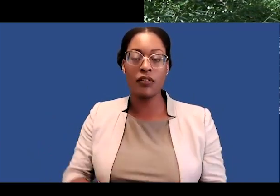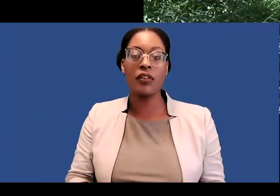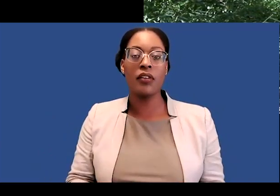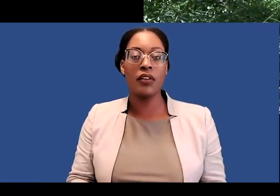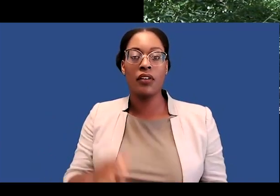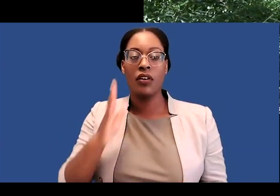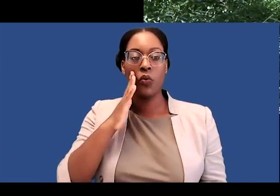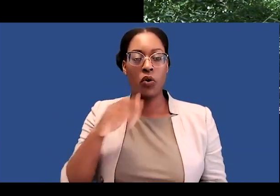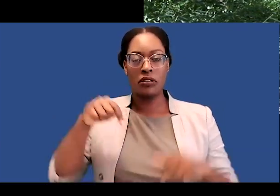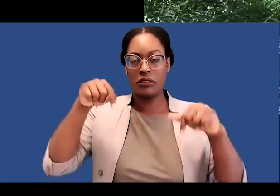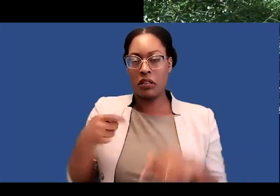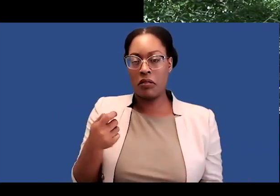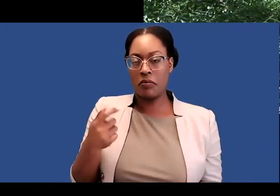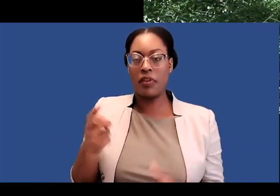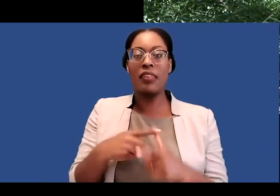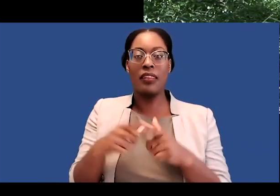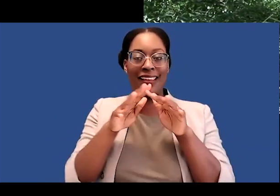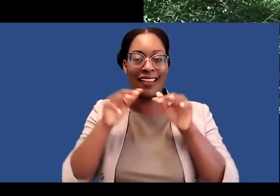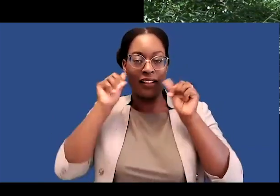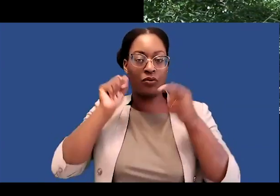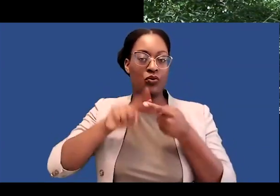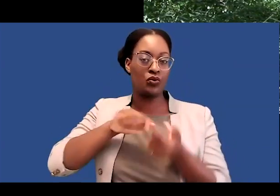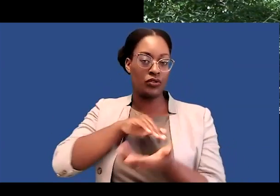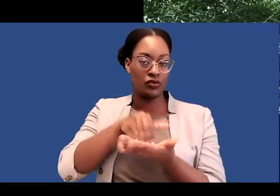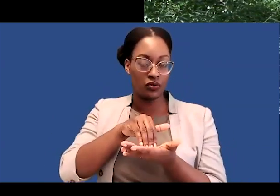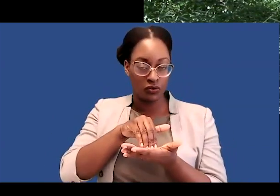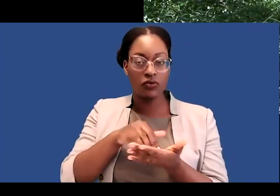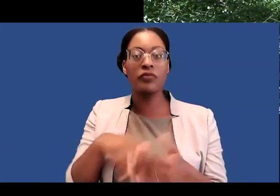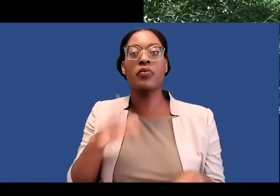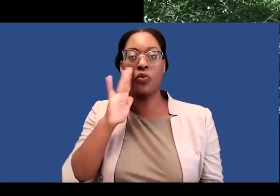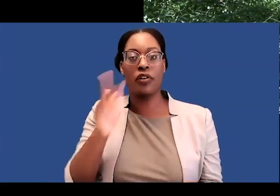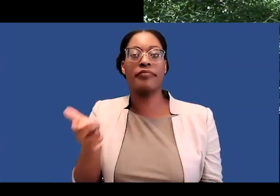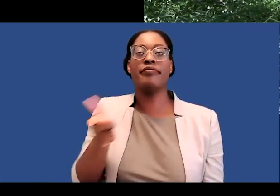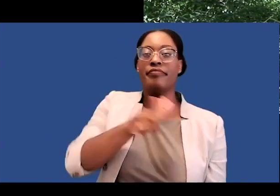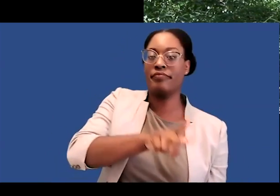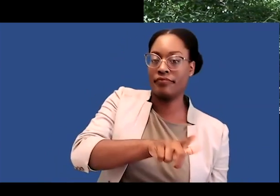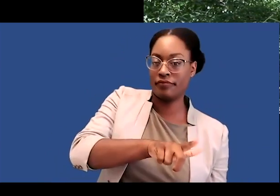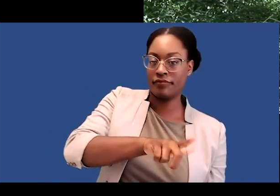Only come down a little, inhale it back to center. Exhale, bend the left knee,